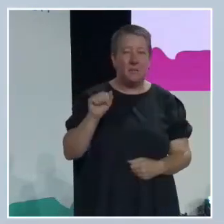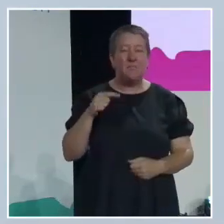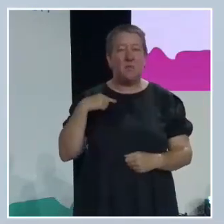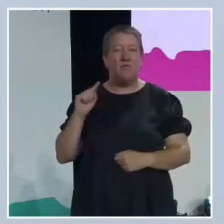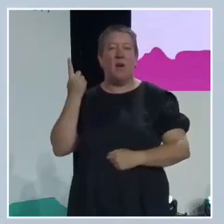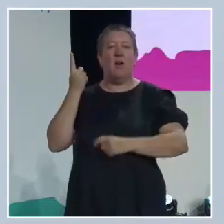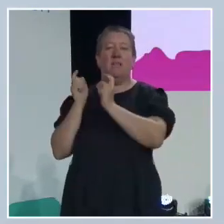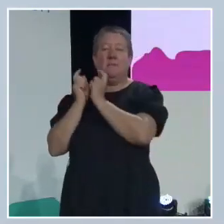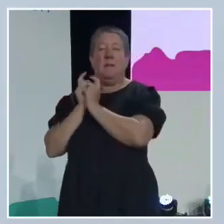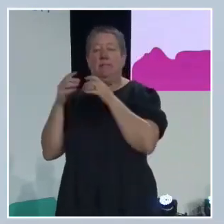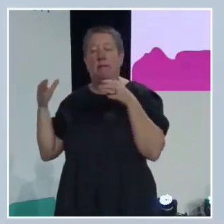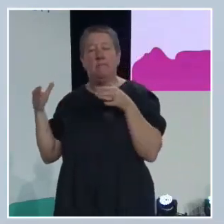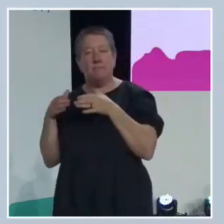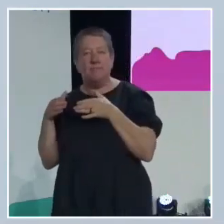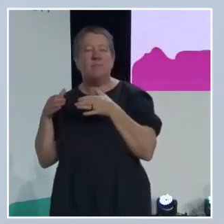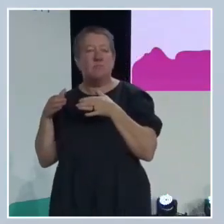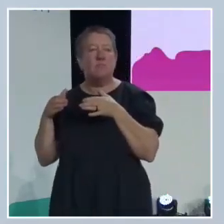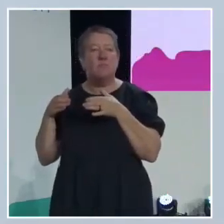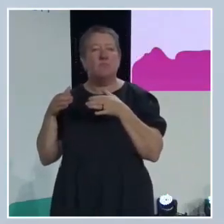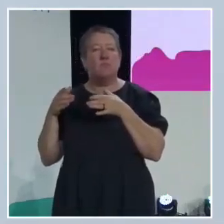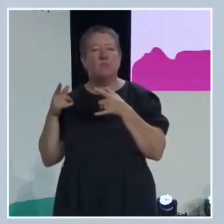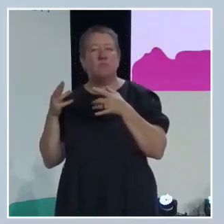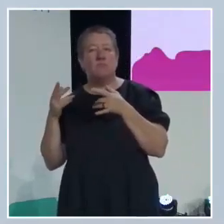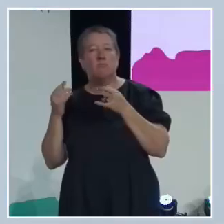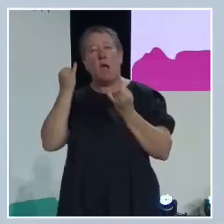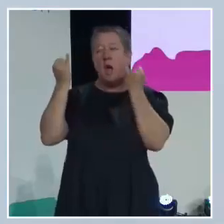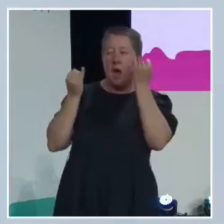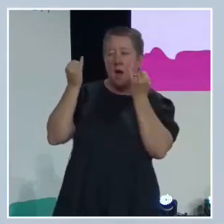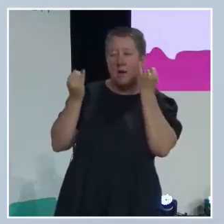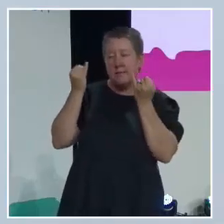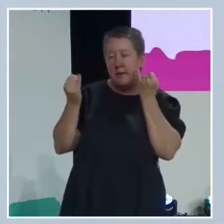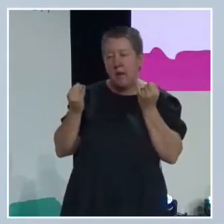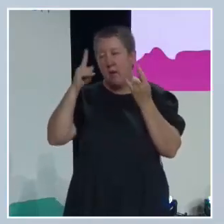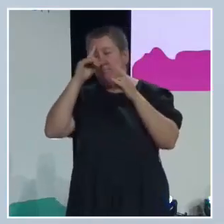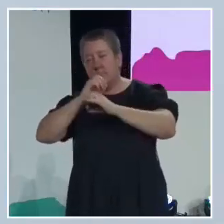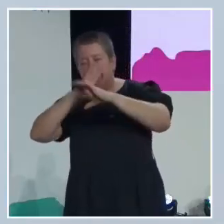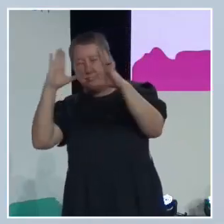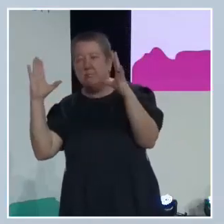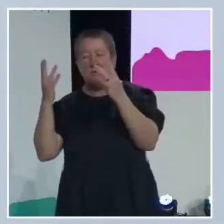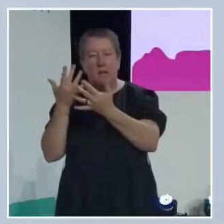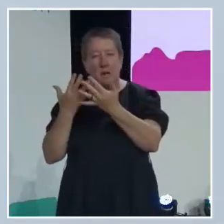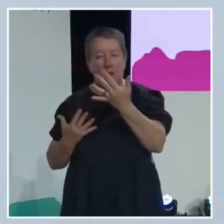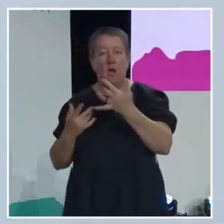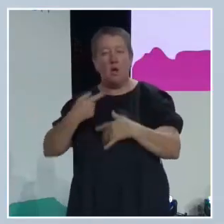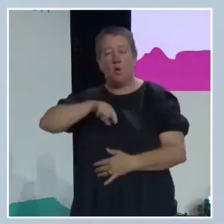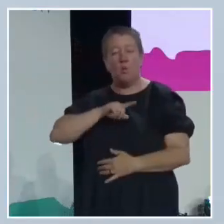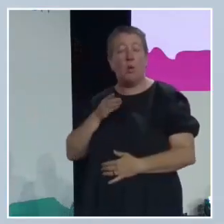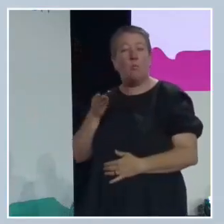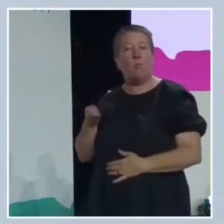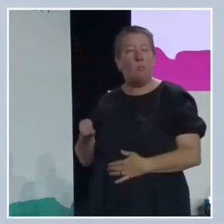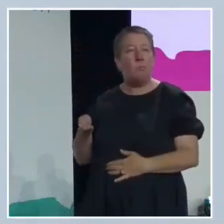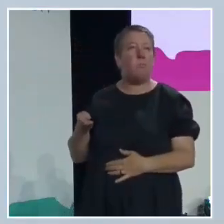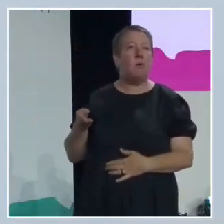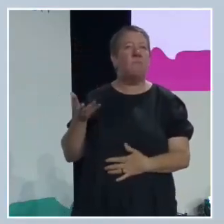meeting around the IDFC in Beijing. We were there, and the idea